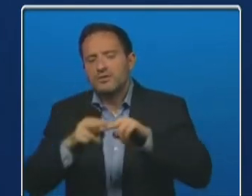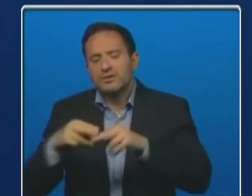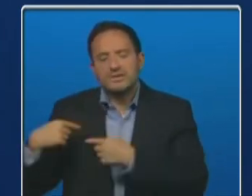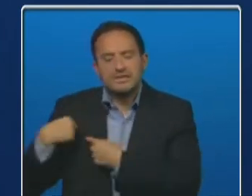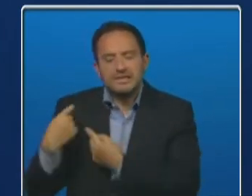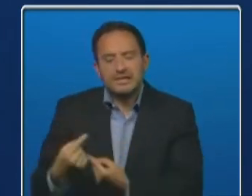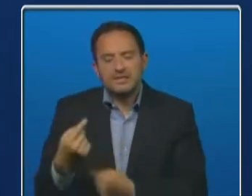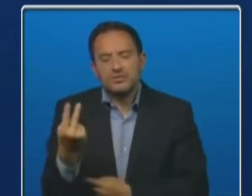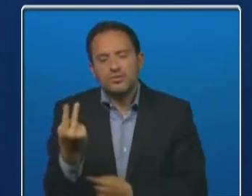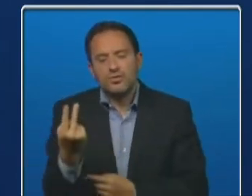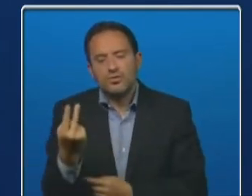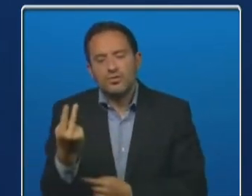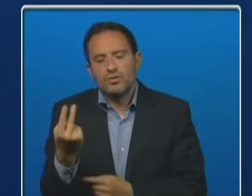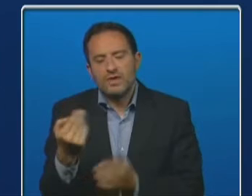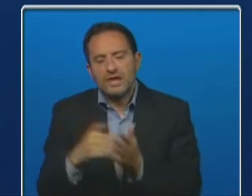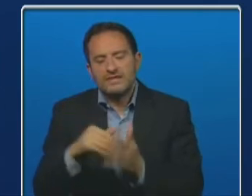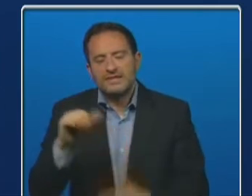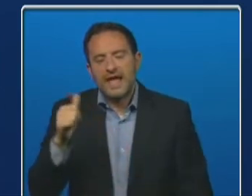and 2020 census.